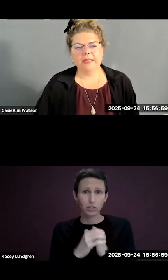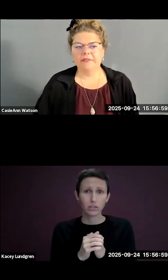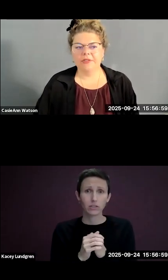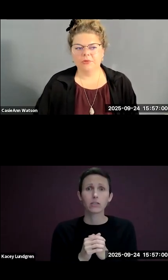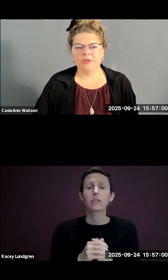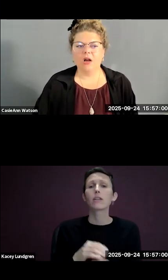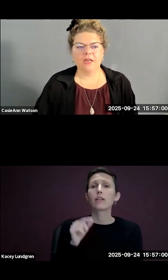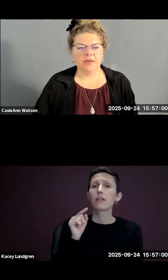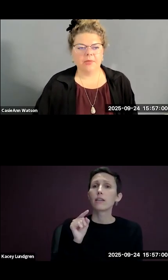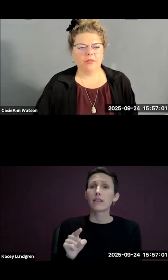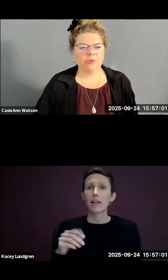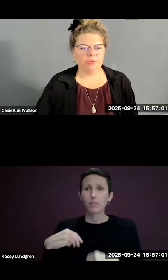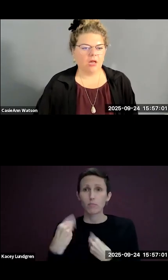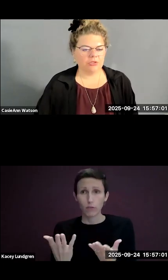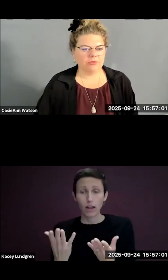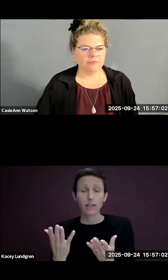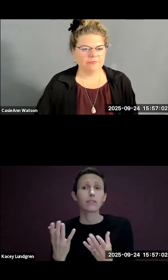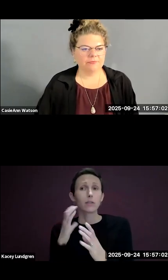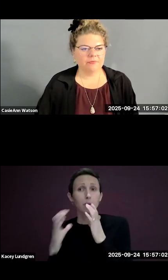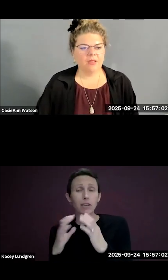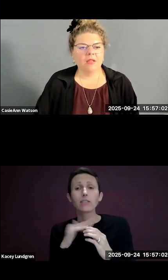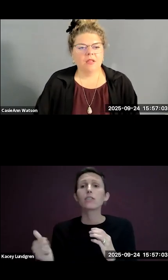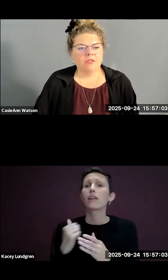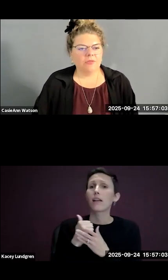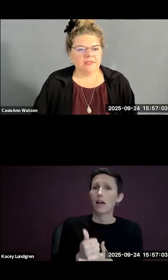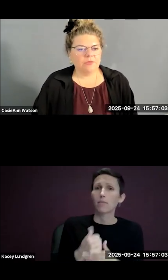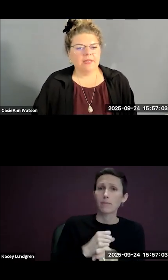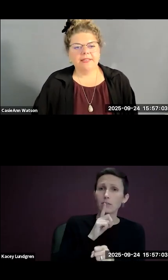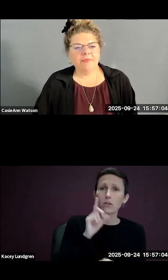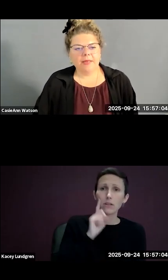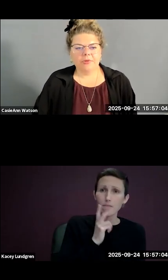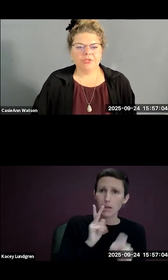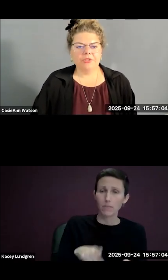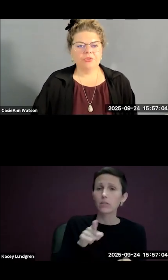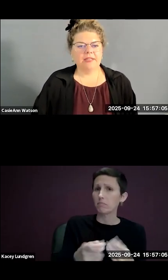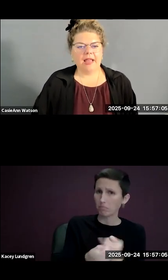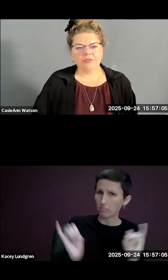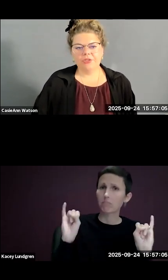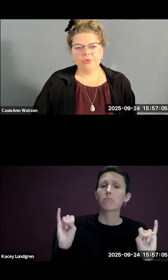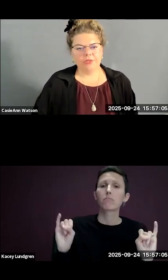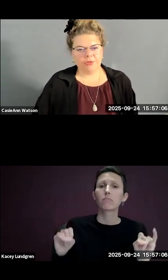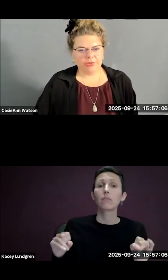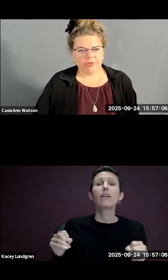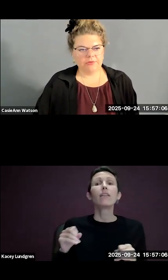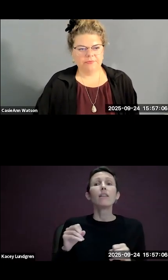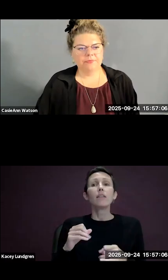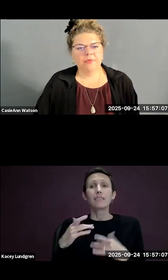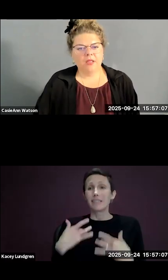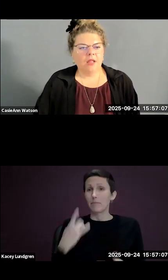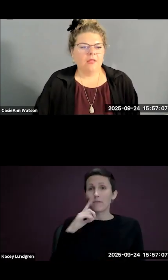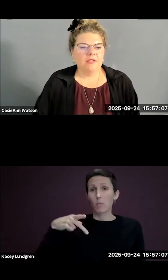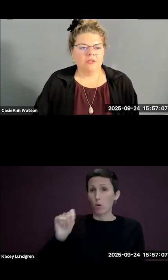the deafblind individual's autonomy through touch. So this is when a deafblind person usually has two